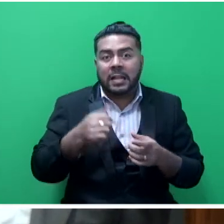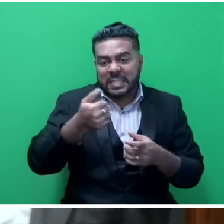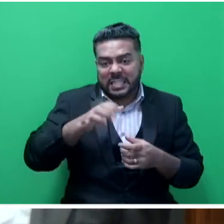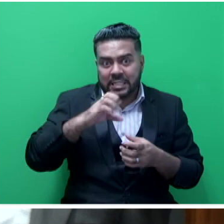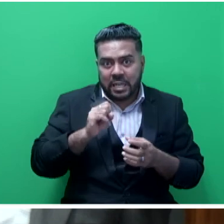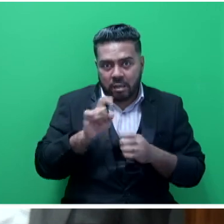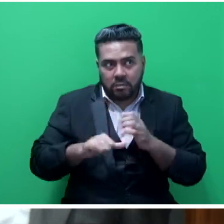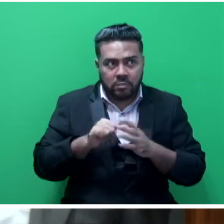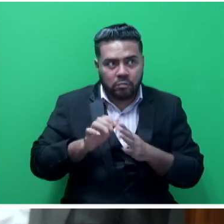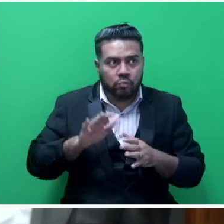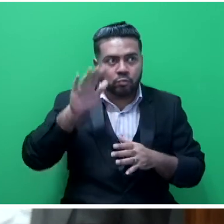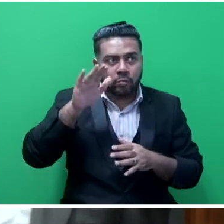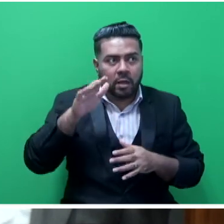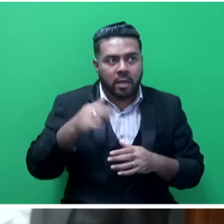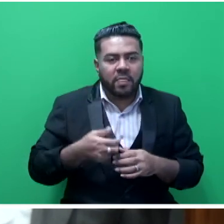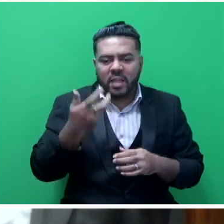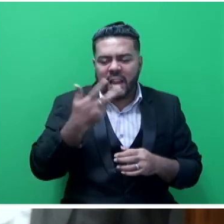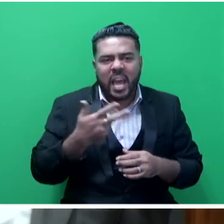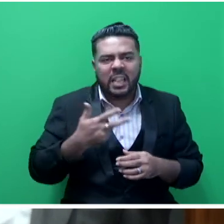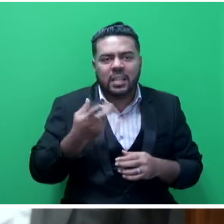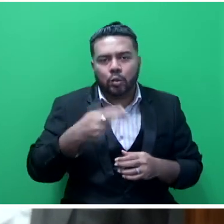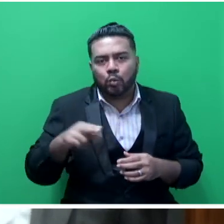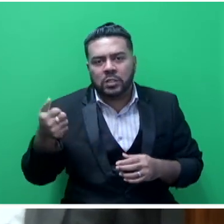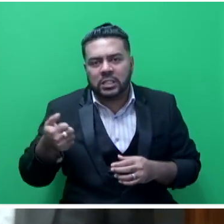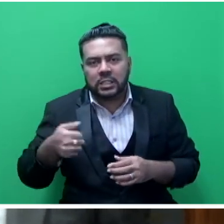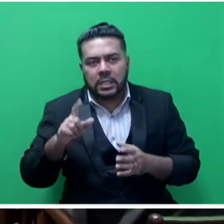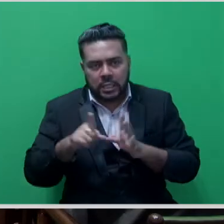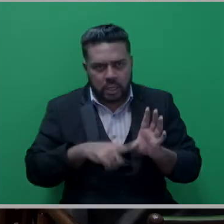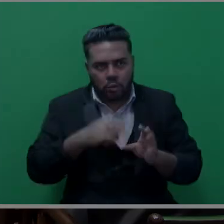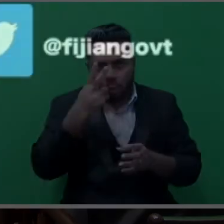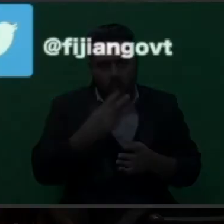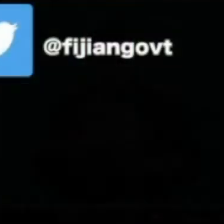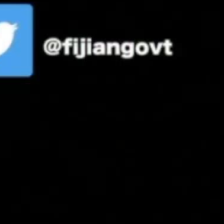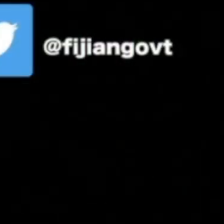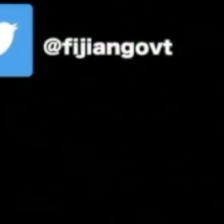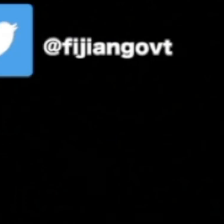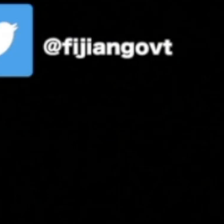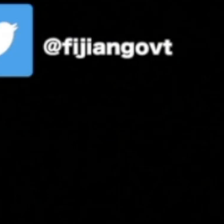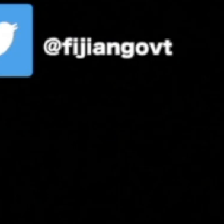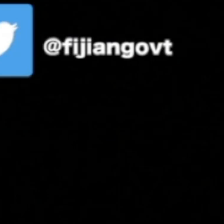then lastly 18 to 60 years old. I thank you, Honourable Speaker. Well, thank you.